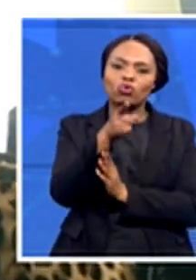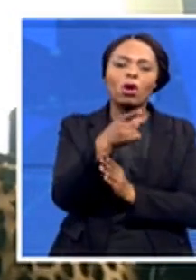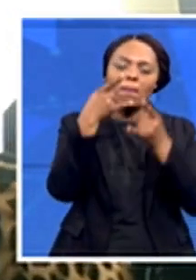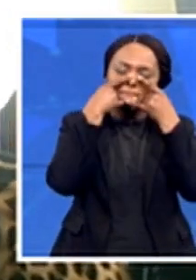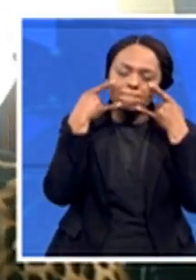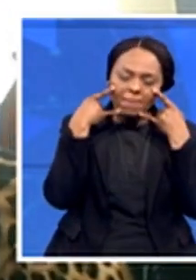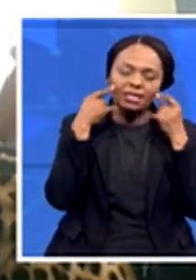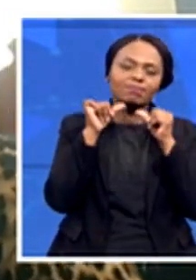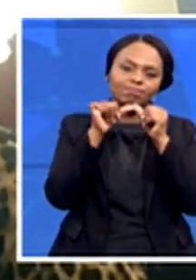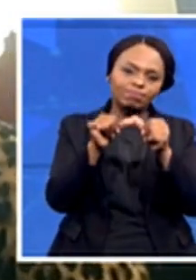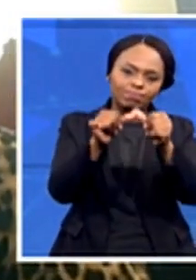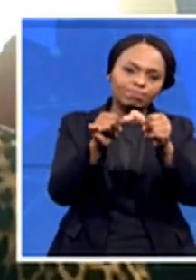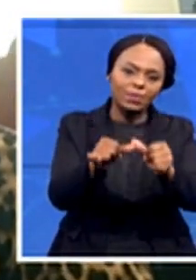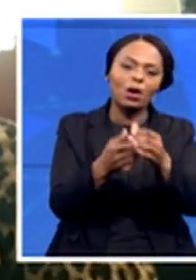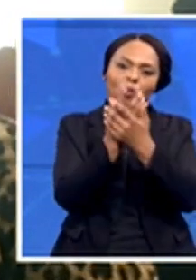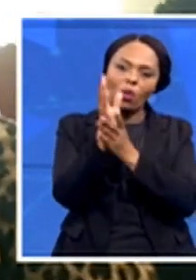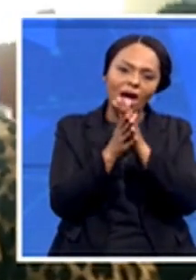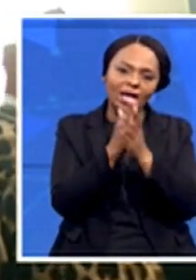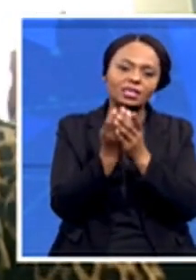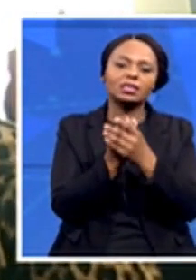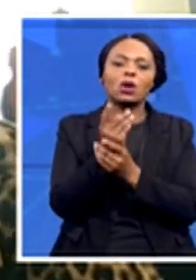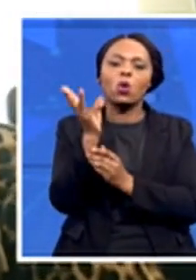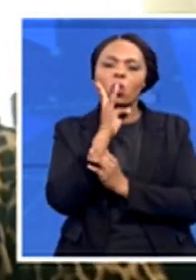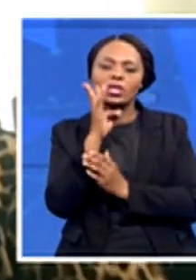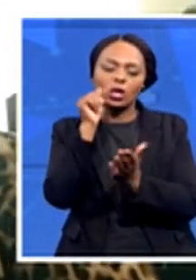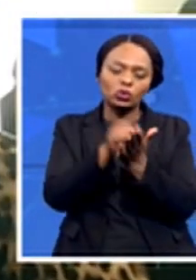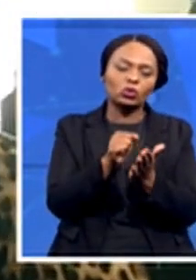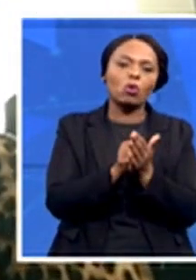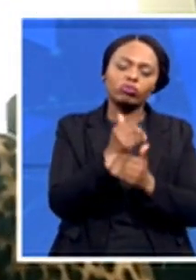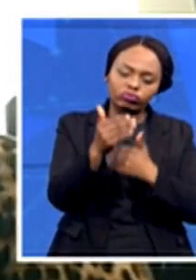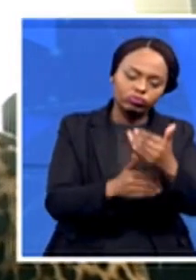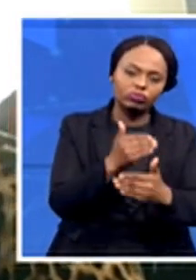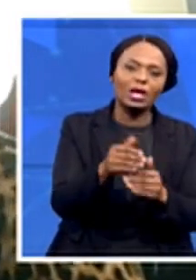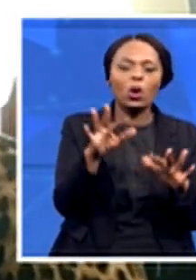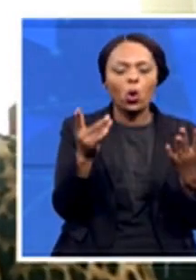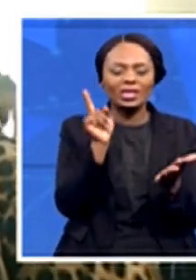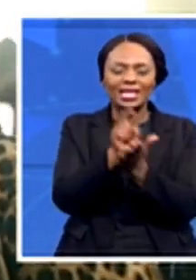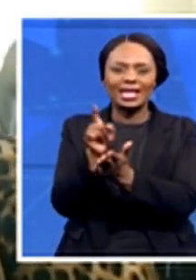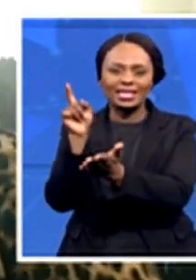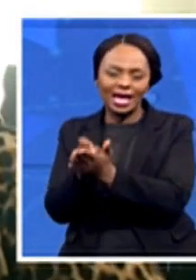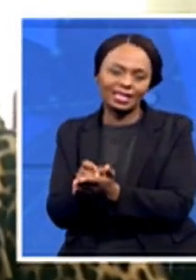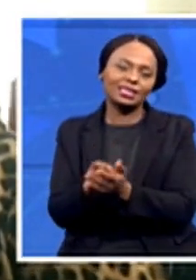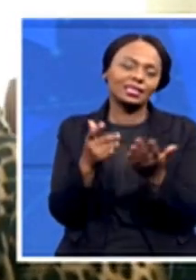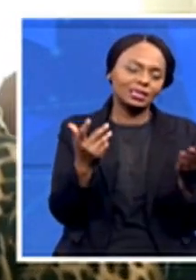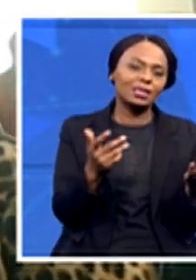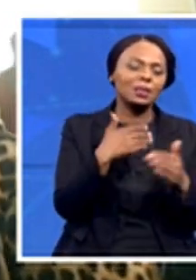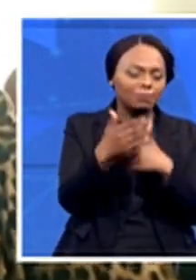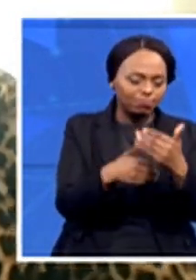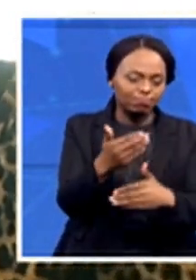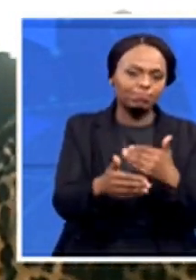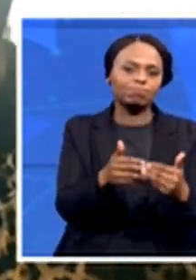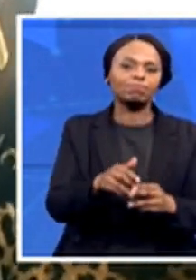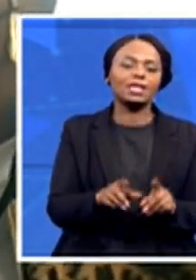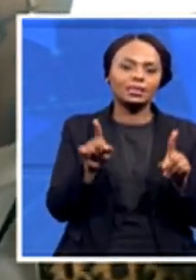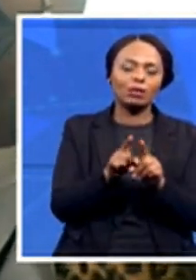with water and soap, or sanitize with alcohol-based sanitizer, and continue to observe the social distance.